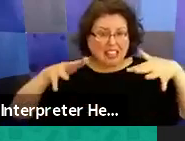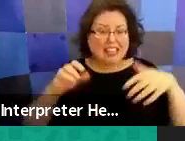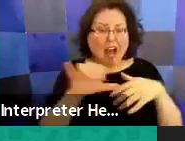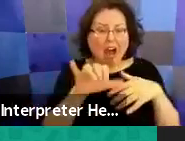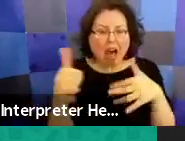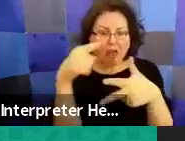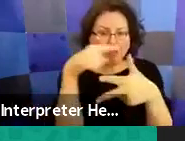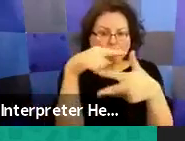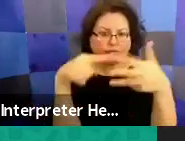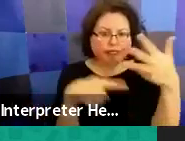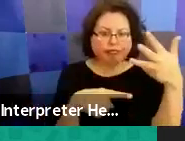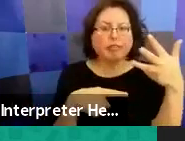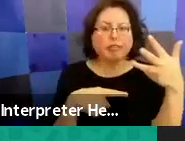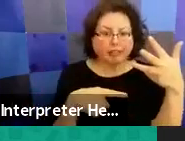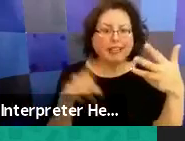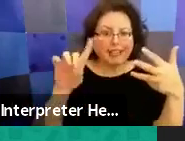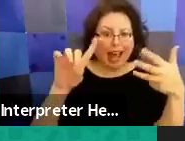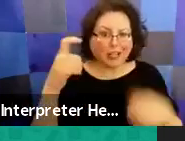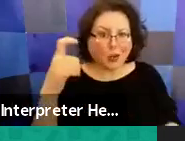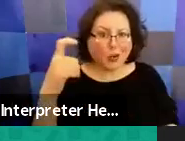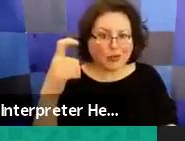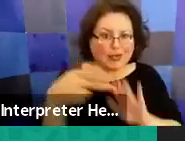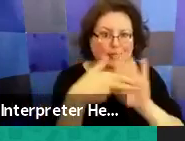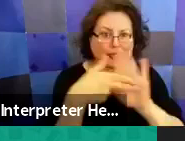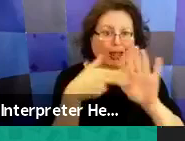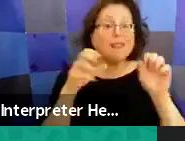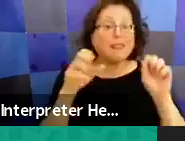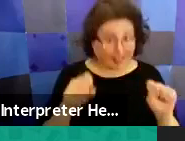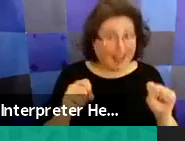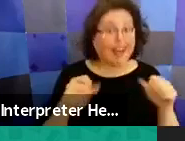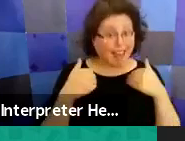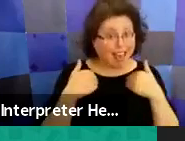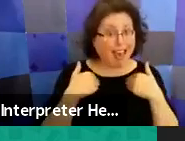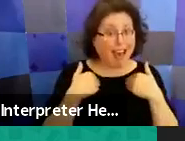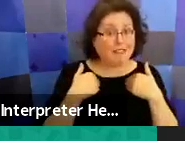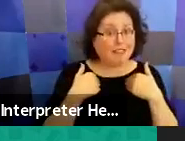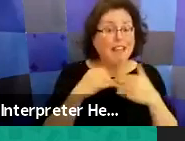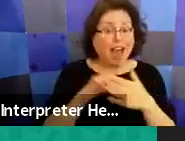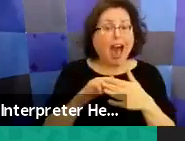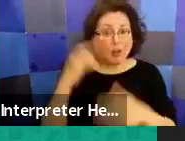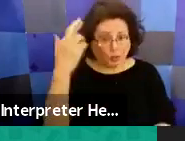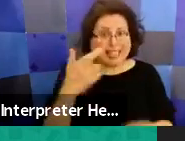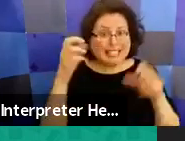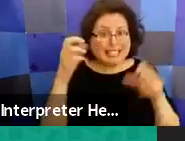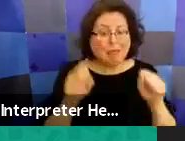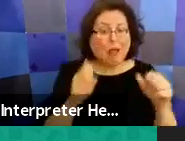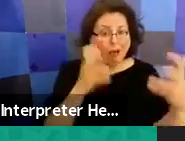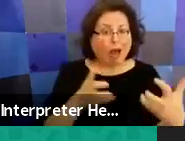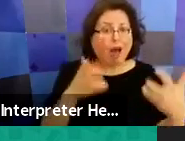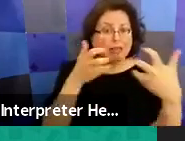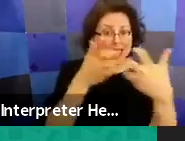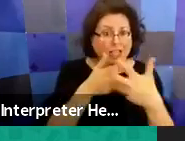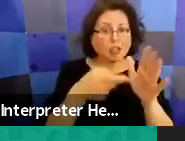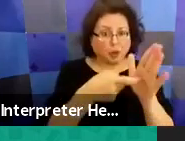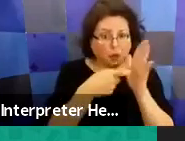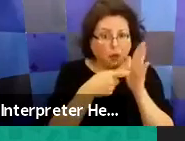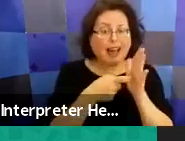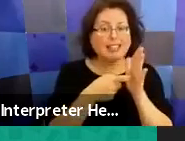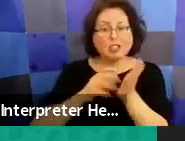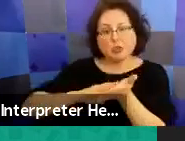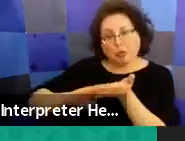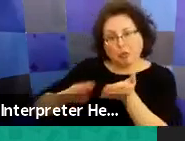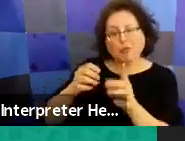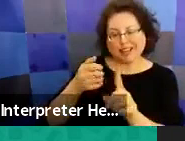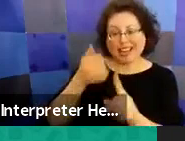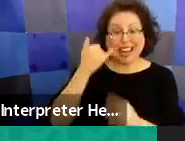can qualify as a disability for a reasonable accommodation request regarding the need to flee and remove